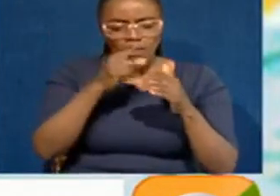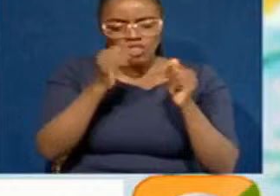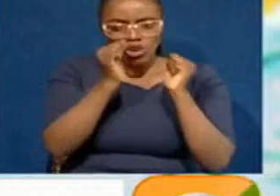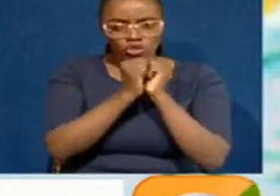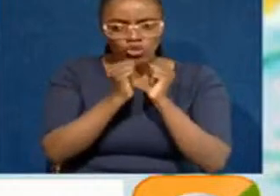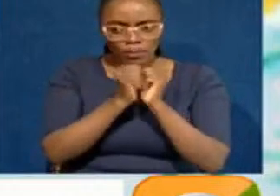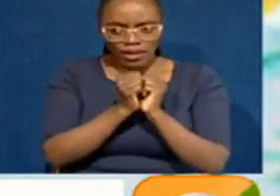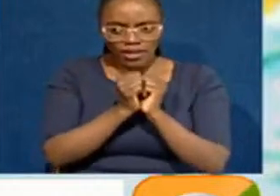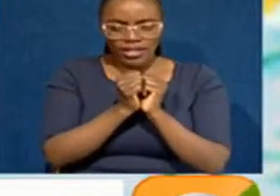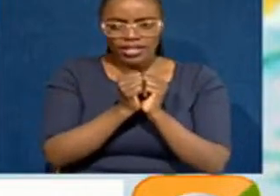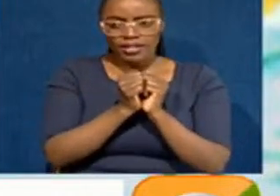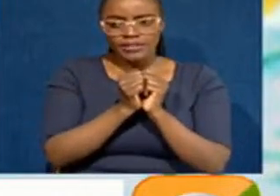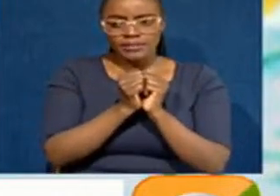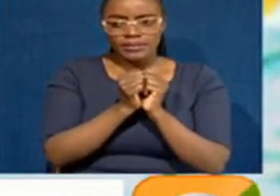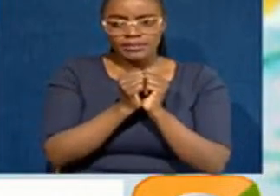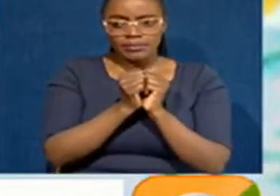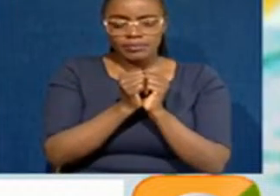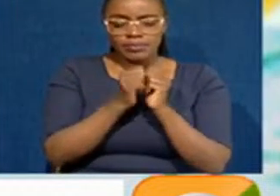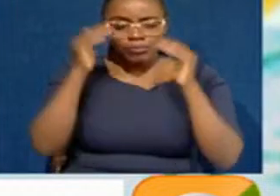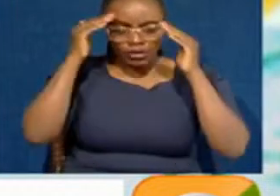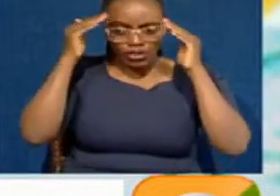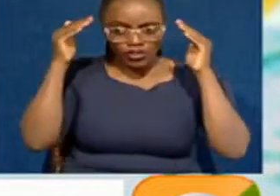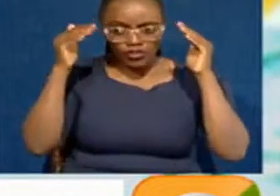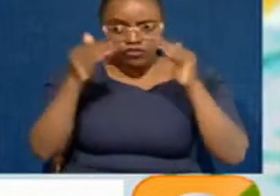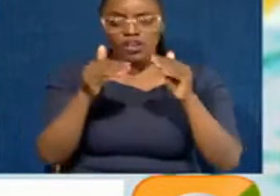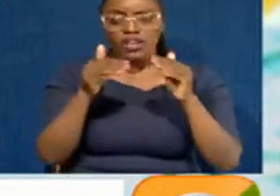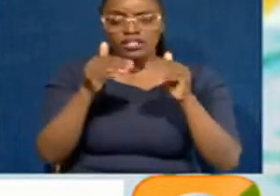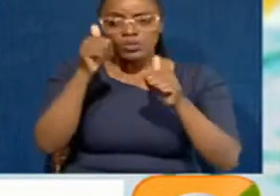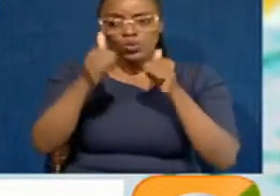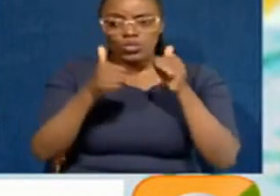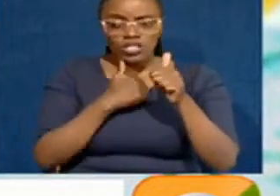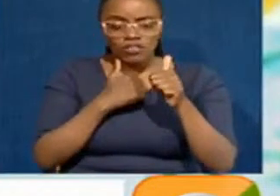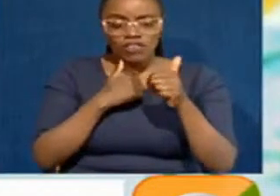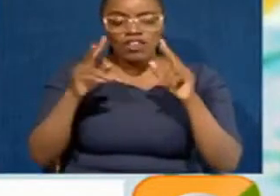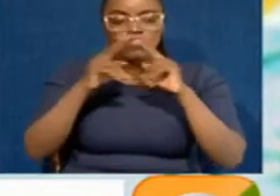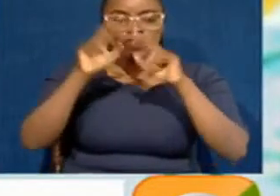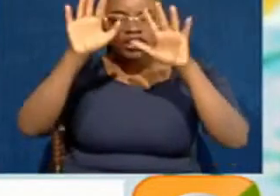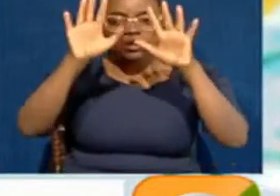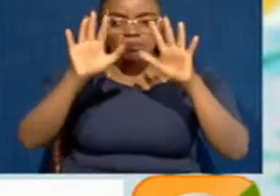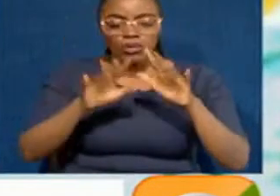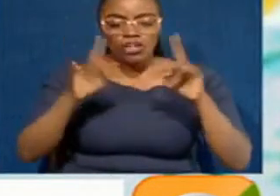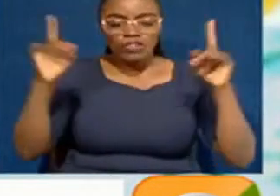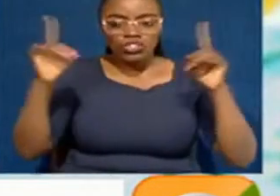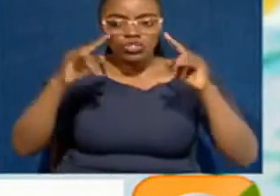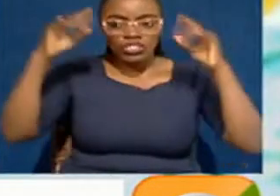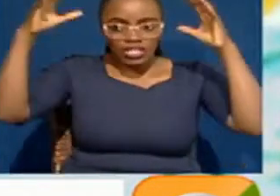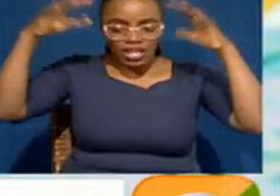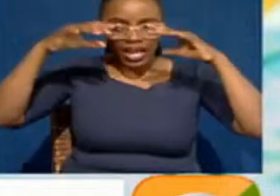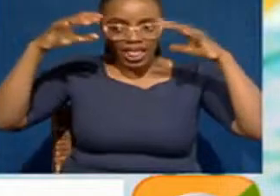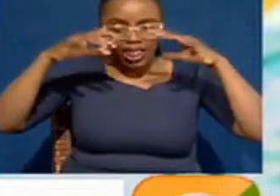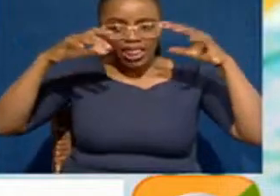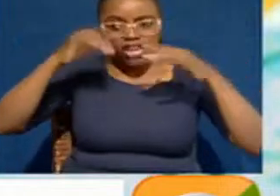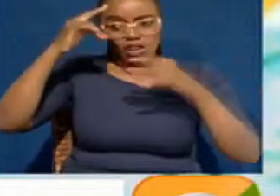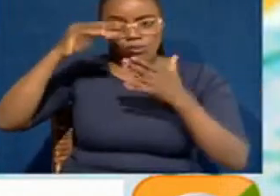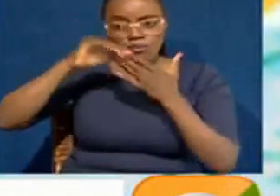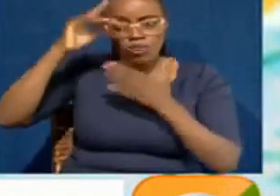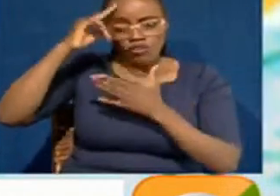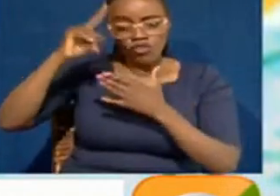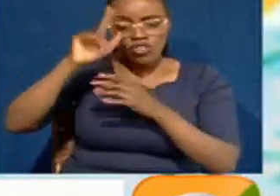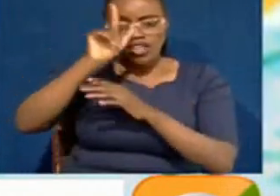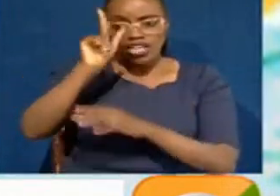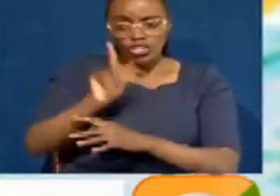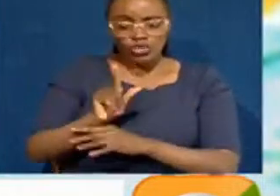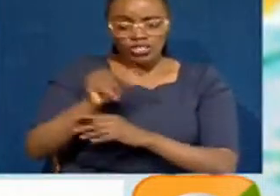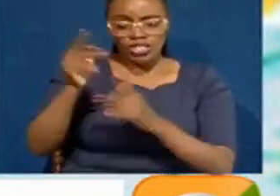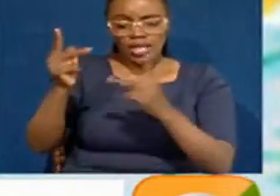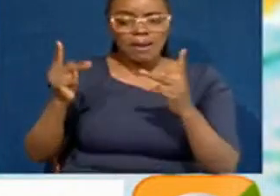season. The forecasts are actually, this season are, by the way, a very important short rains, particularly for the regions in the